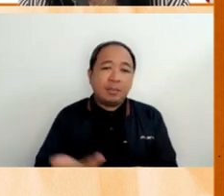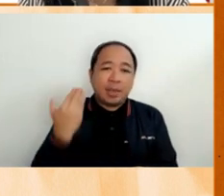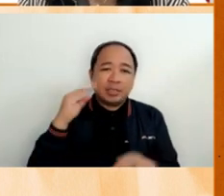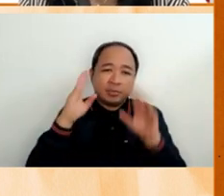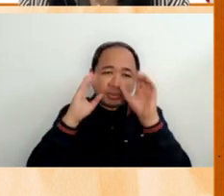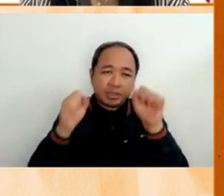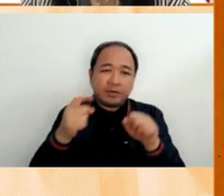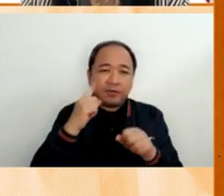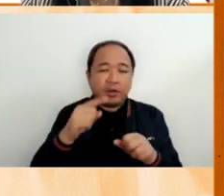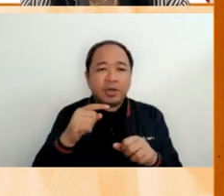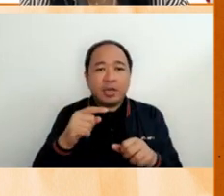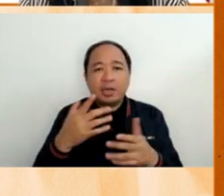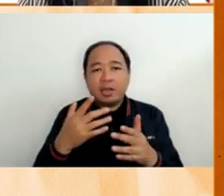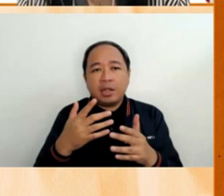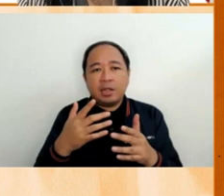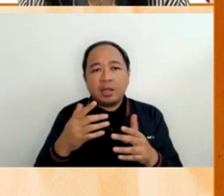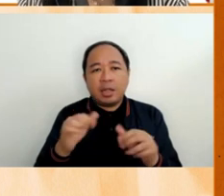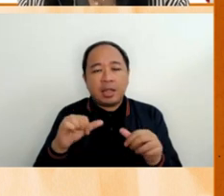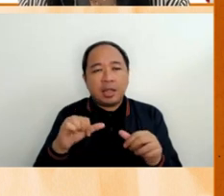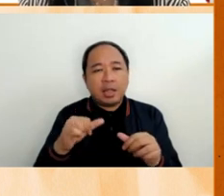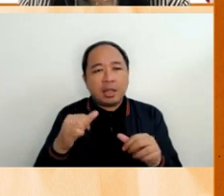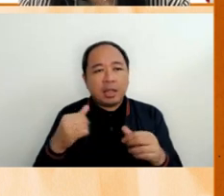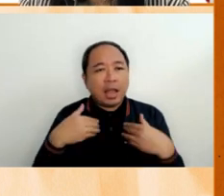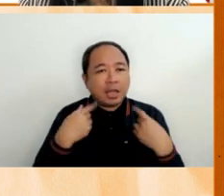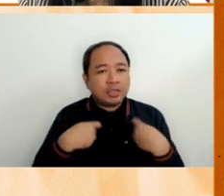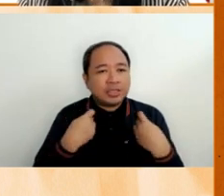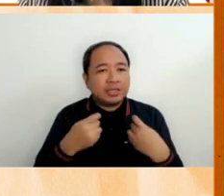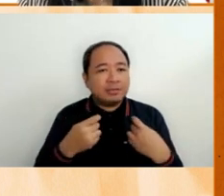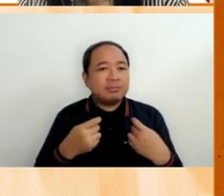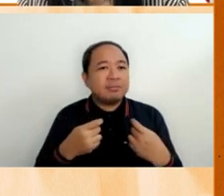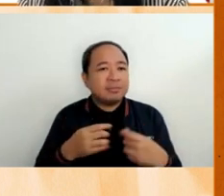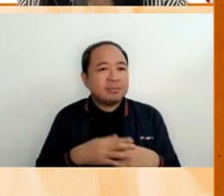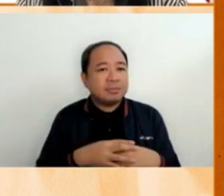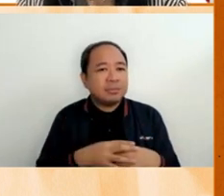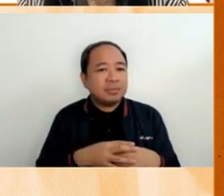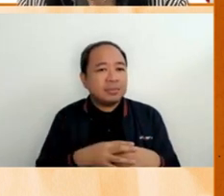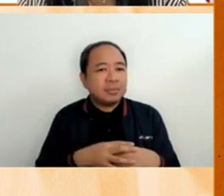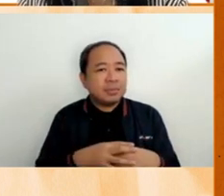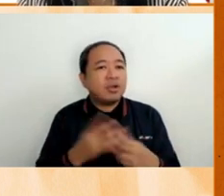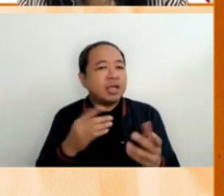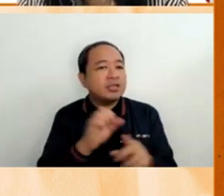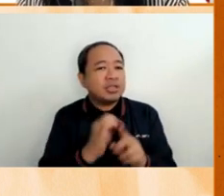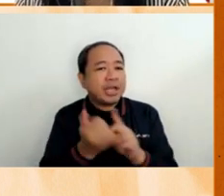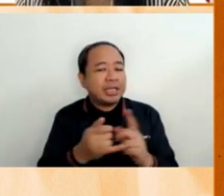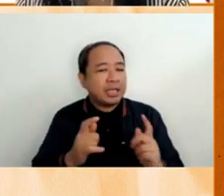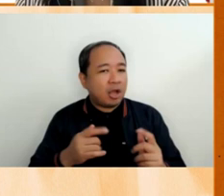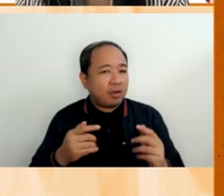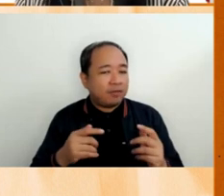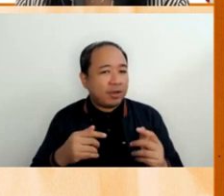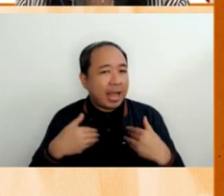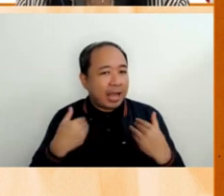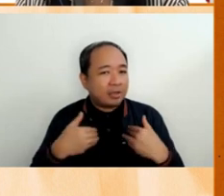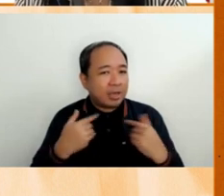Medicine of the Philippines Incorporated. He is currently the Department Manager of Education and Training here